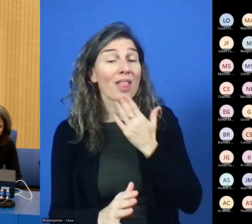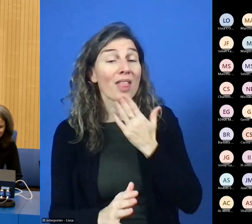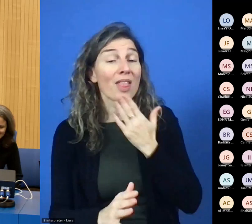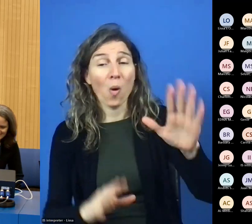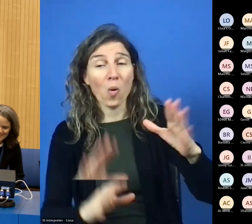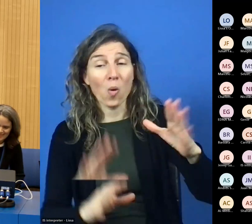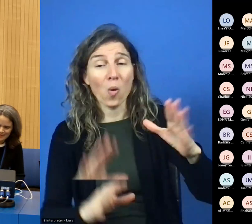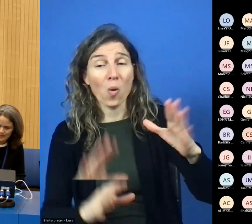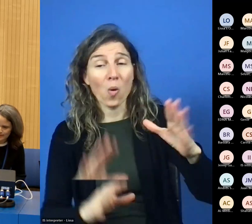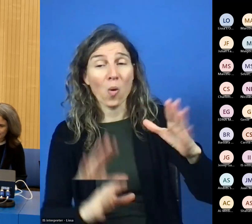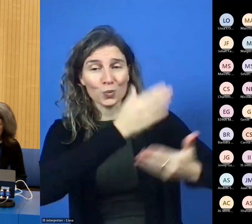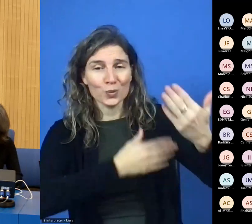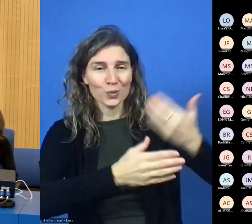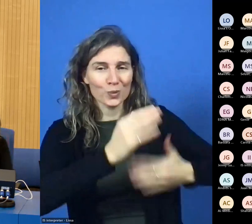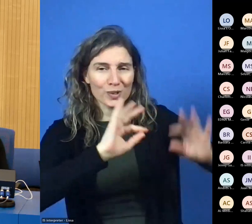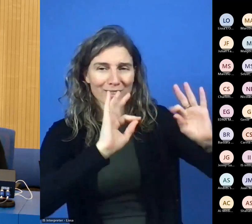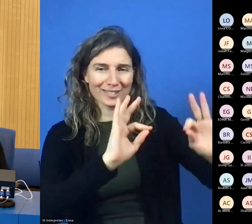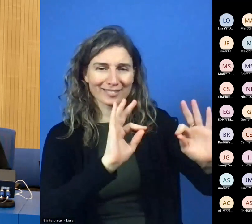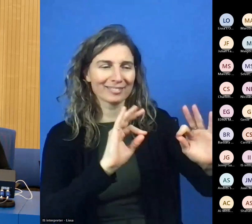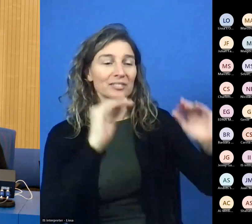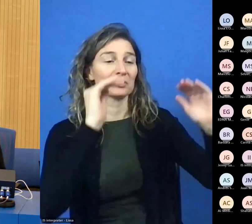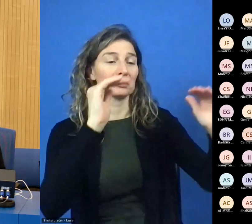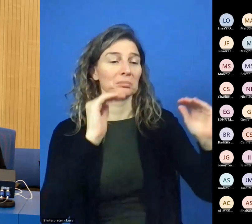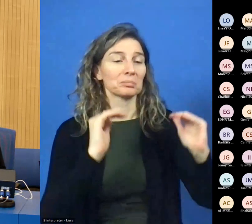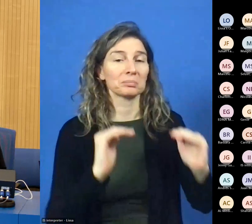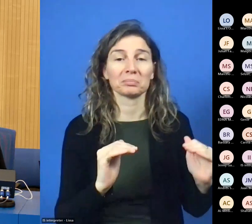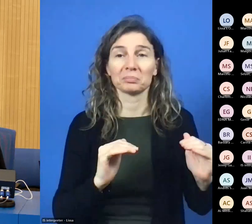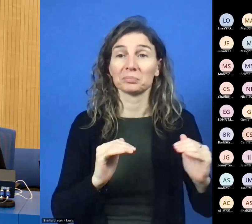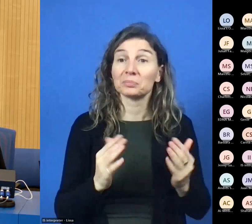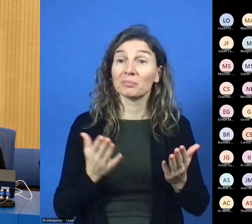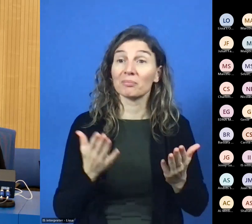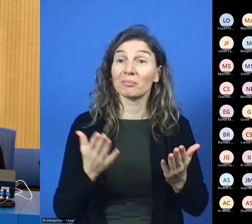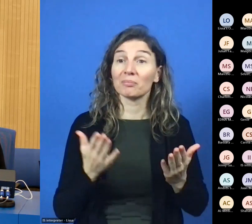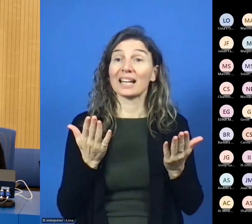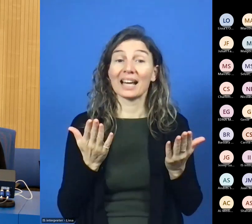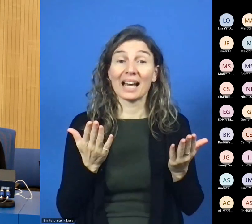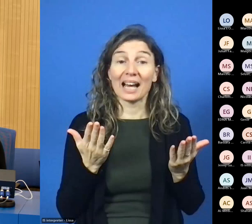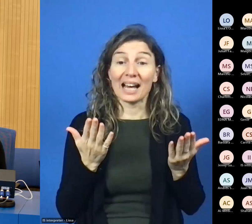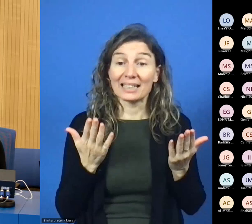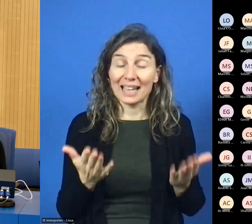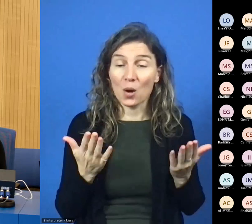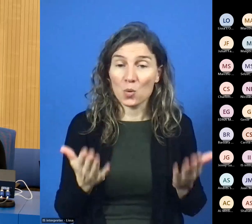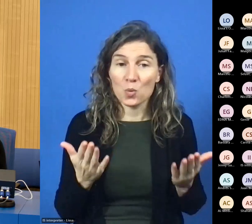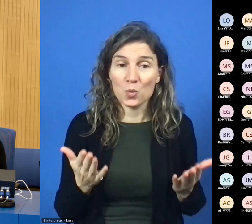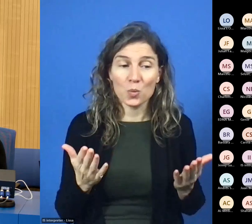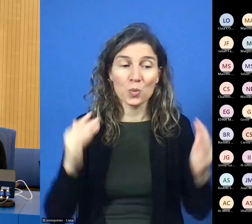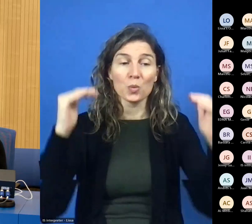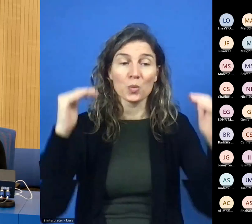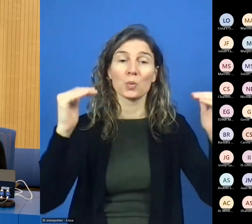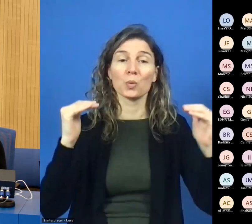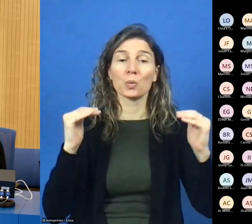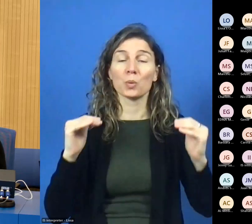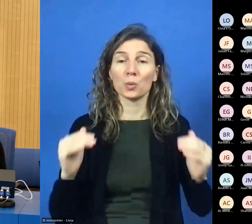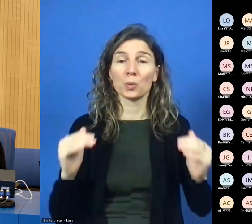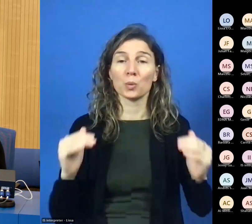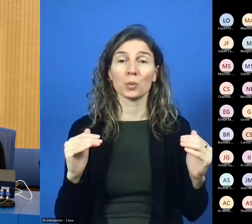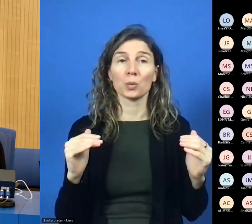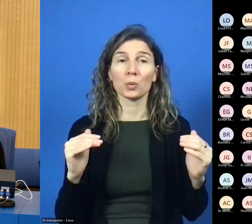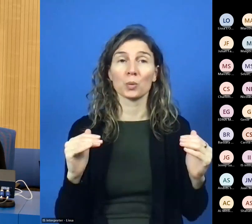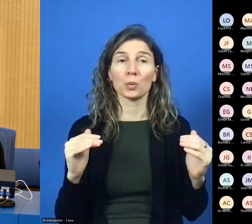we have managing quite a few things together. We have a PITS and HO,